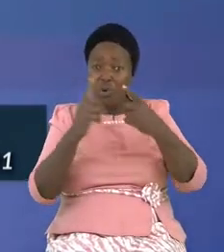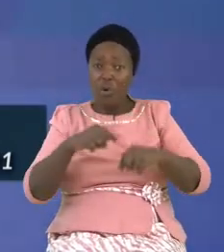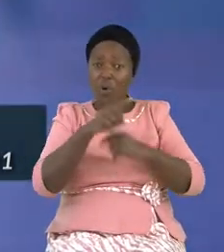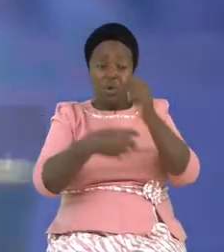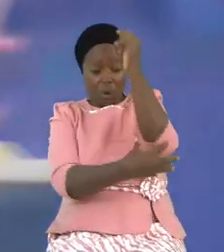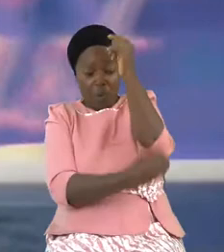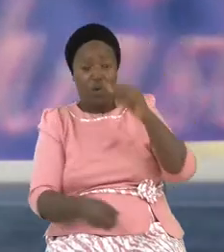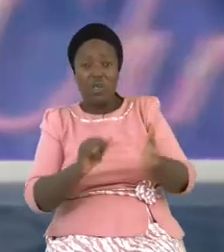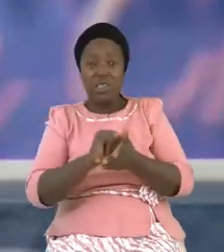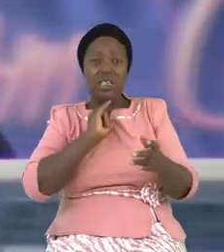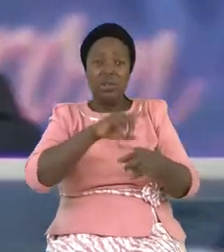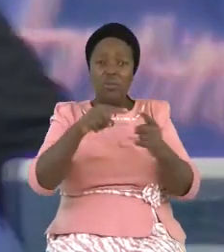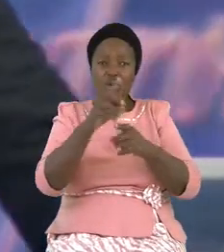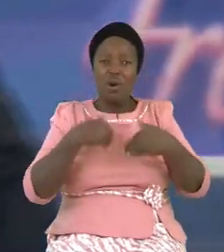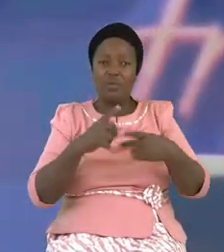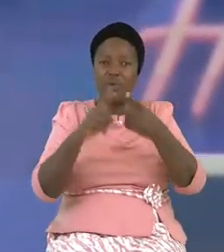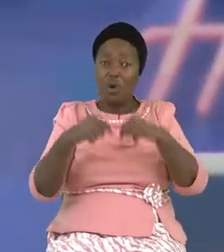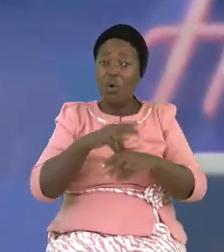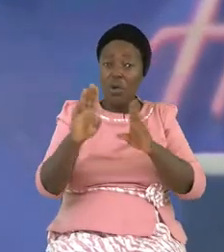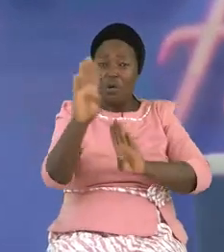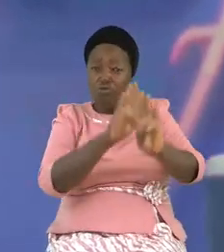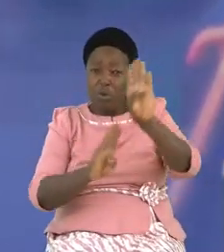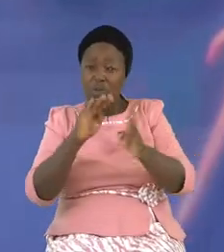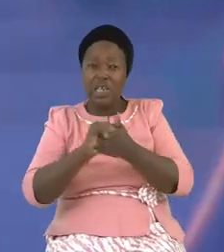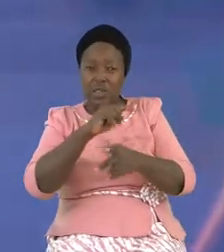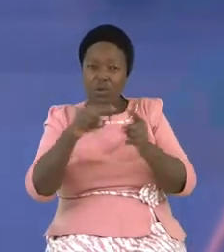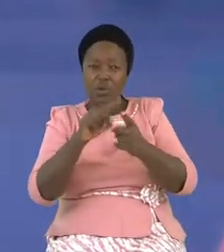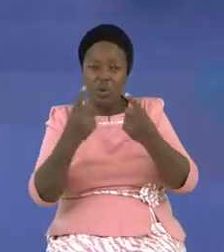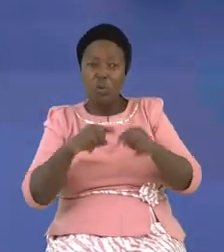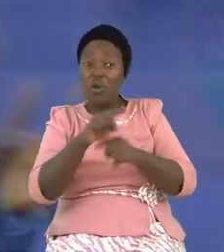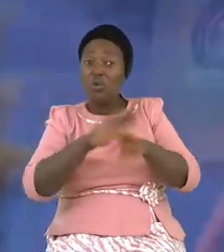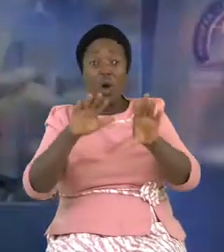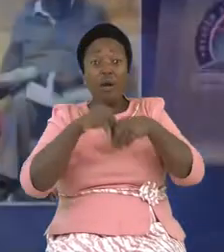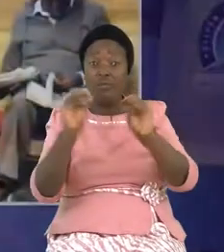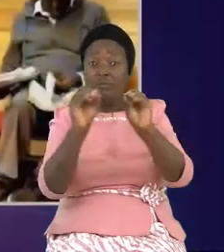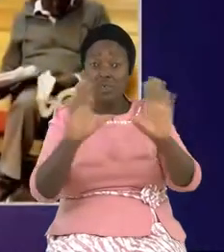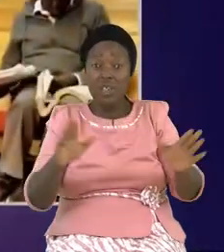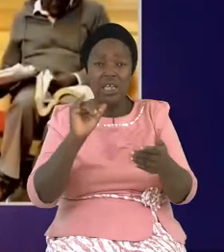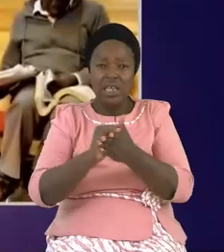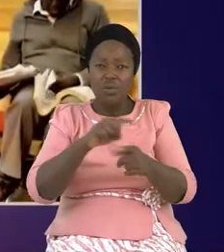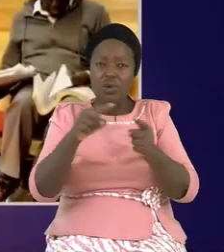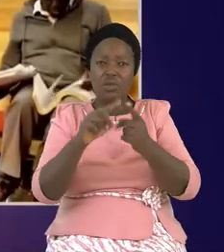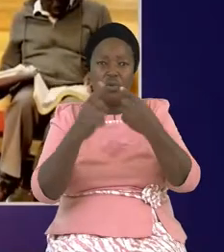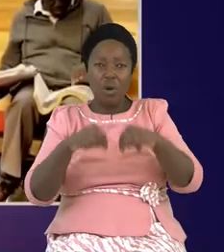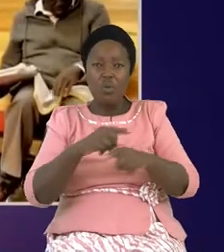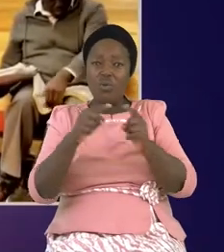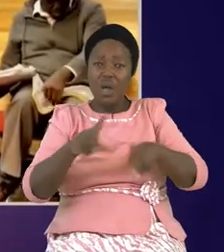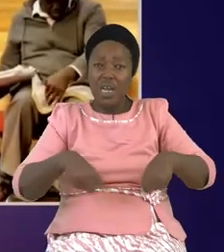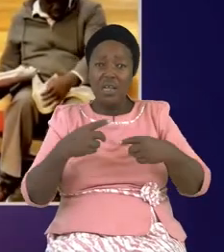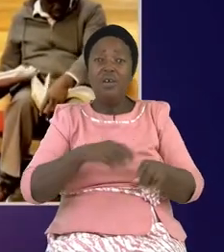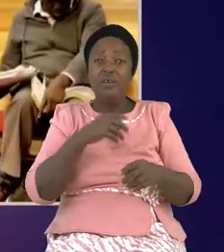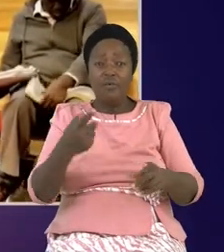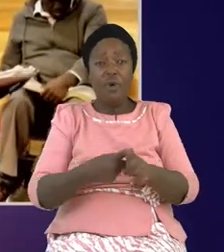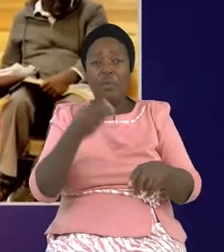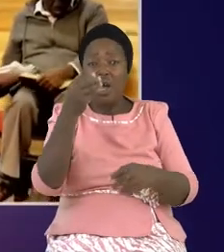are troubled, that's when you come. When you appear to have nothing, that's when you come. When you are living from hand to mouth and there is nothing